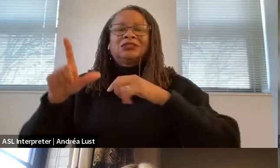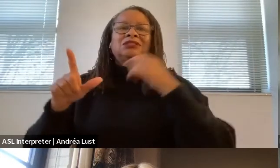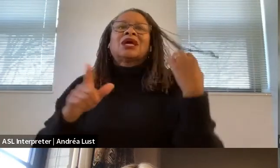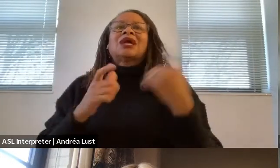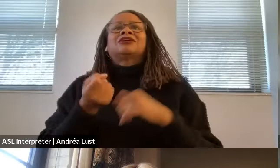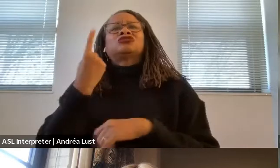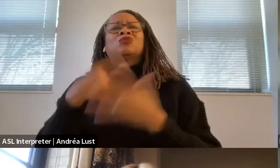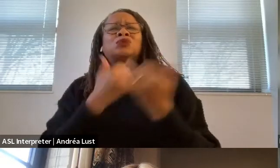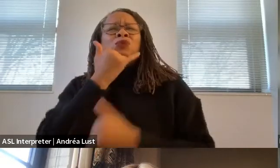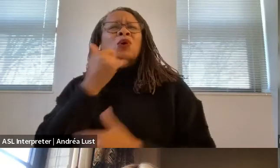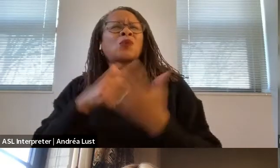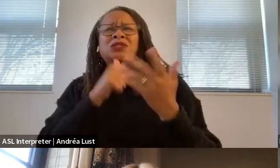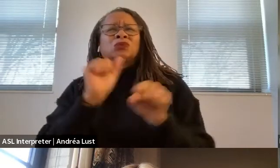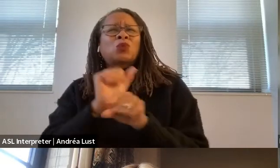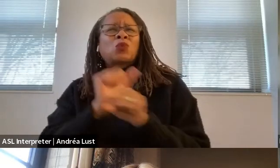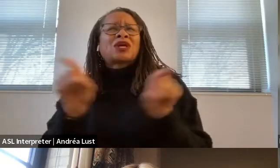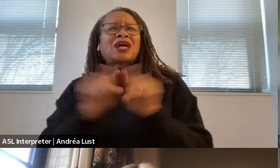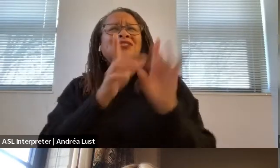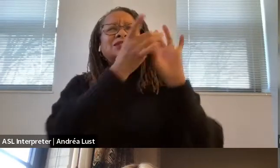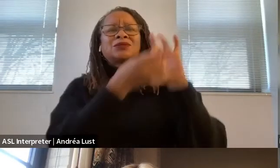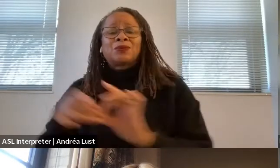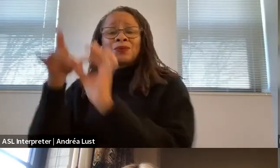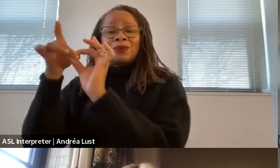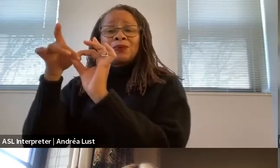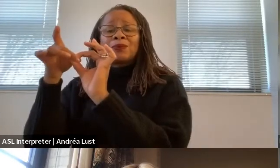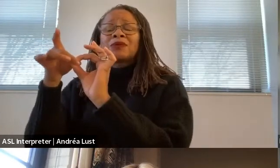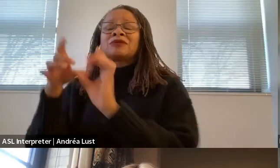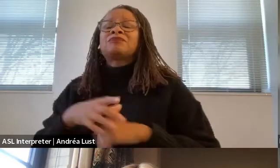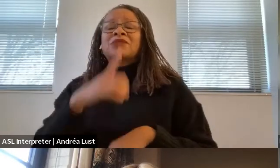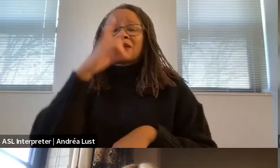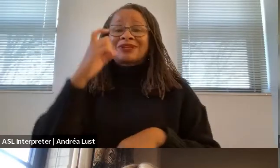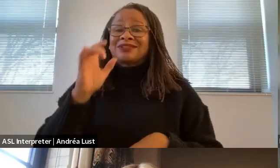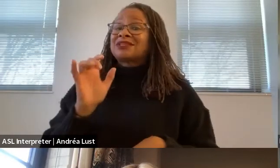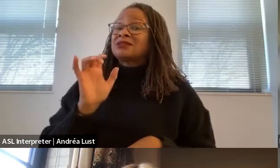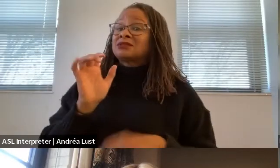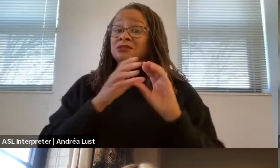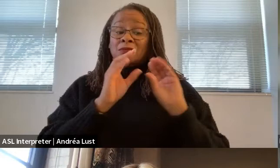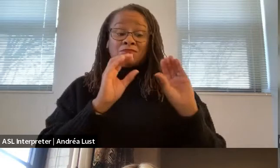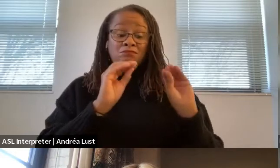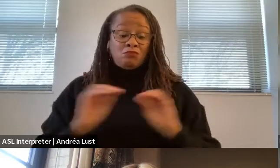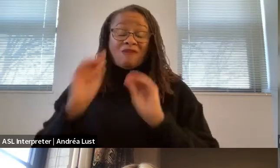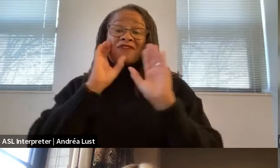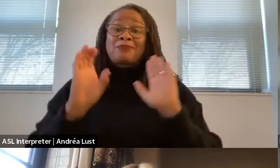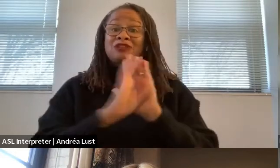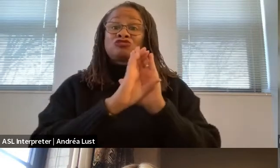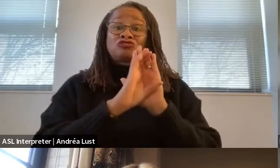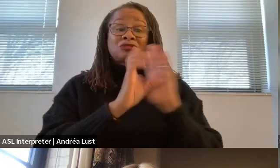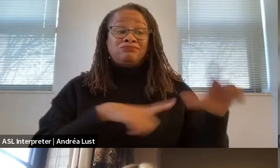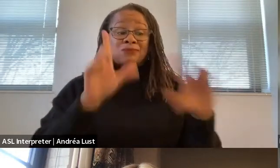as a continuum, because, you know, it's moving images and it's a sensation of